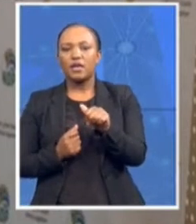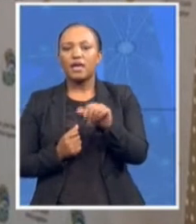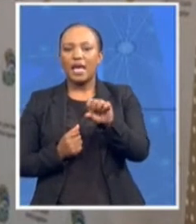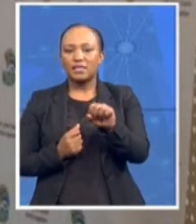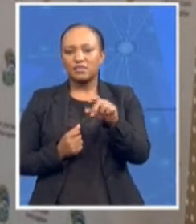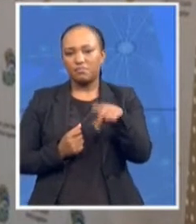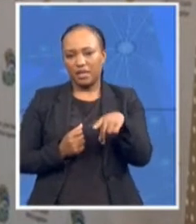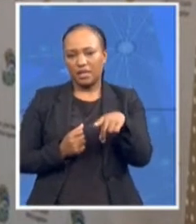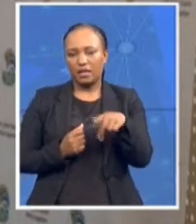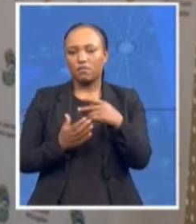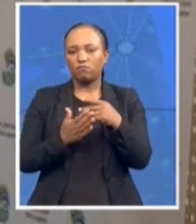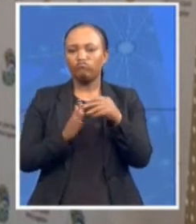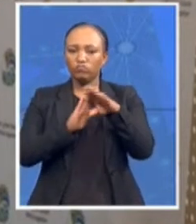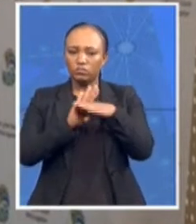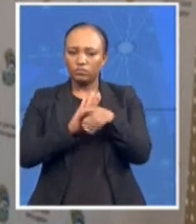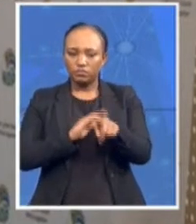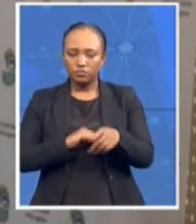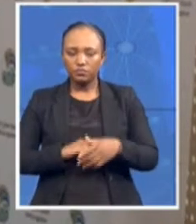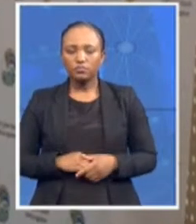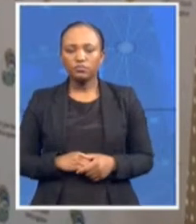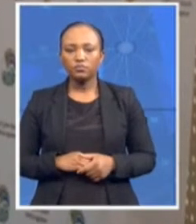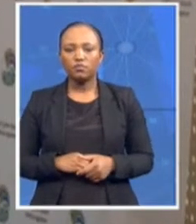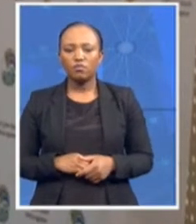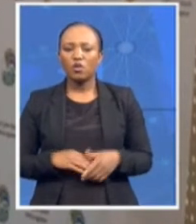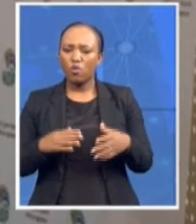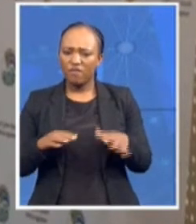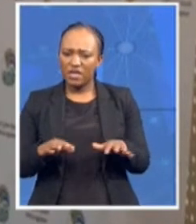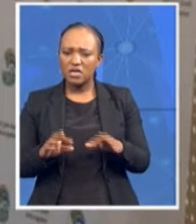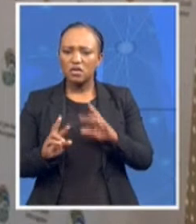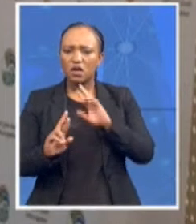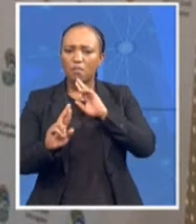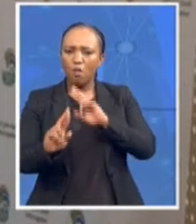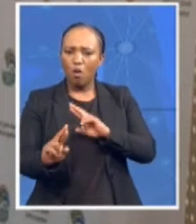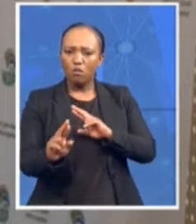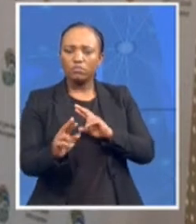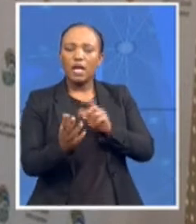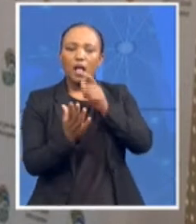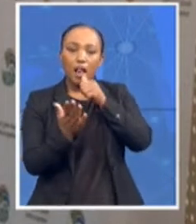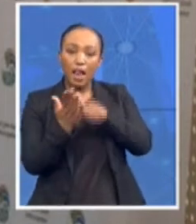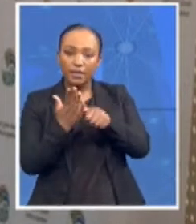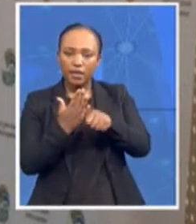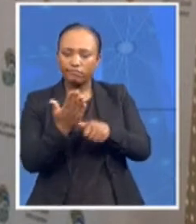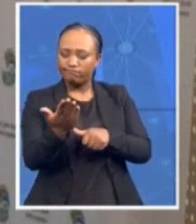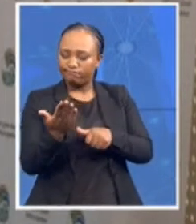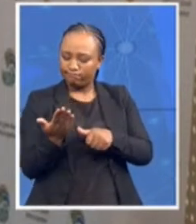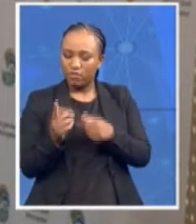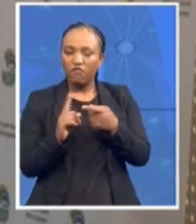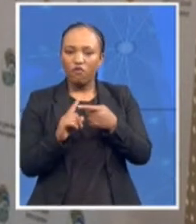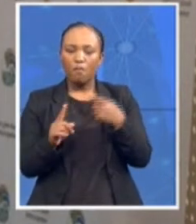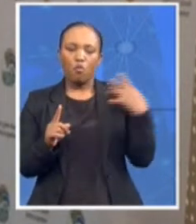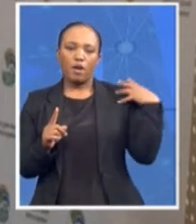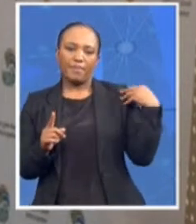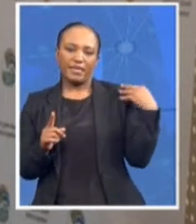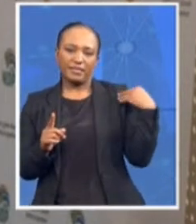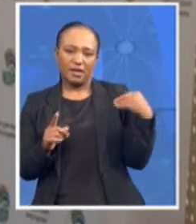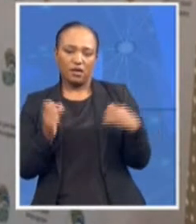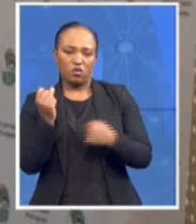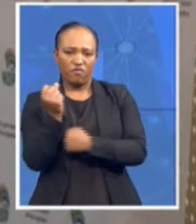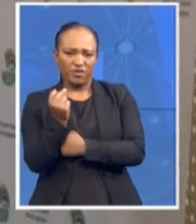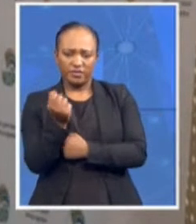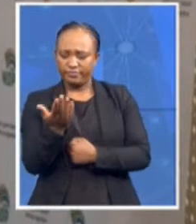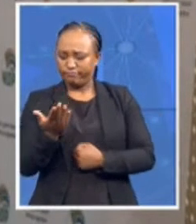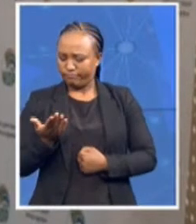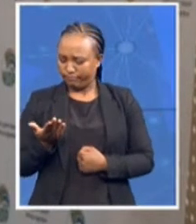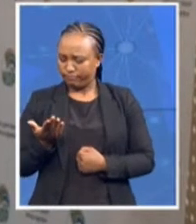When we then received this letter from the Minister's office, this then resulted, with